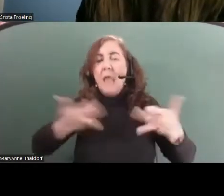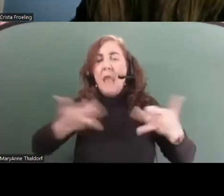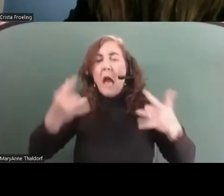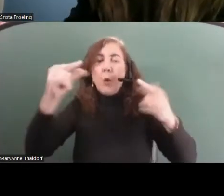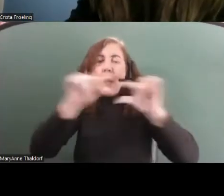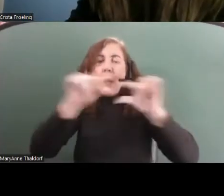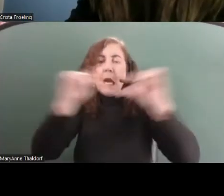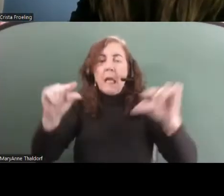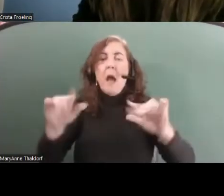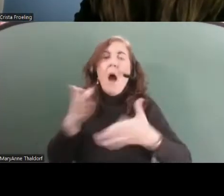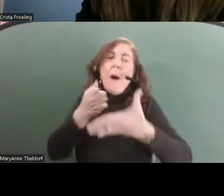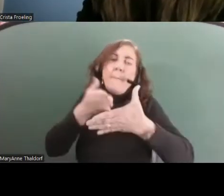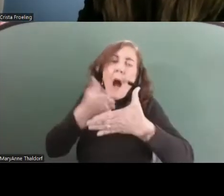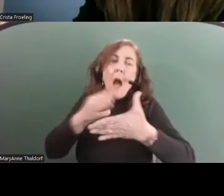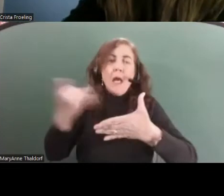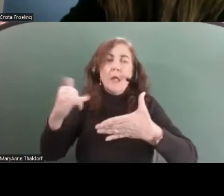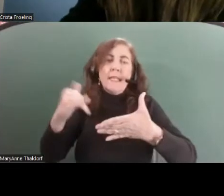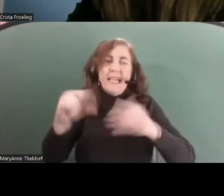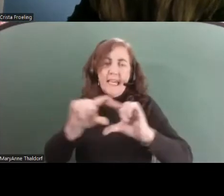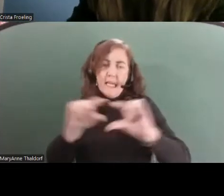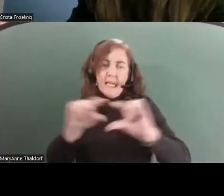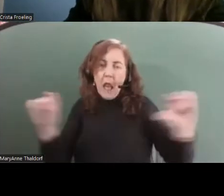The moderate, orange.